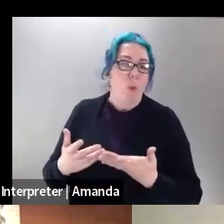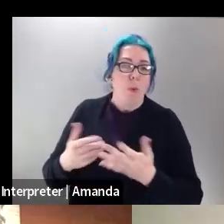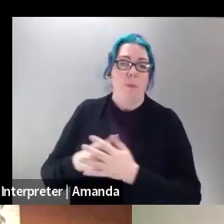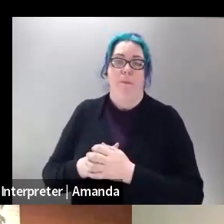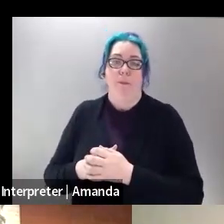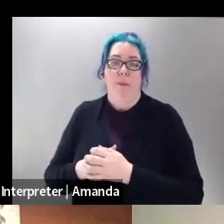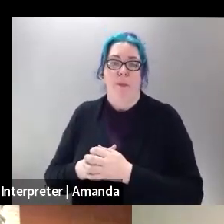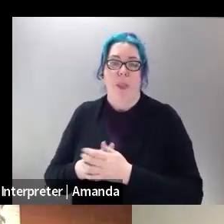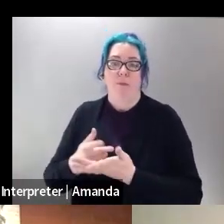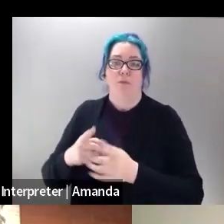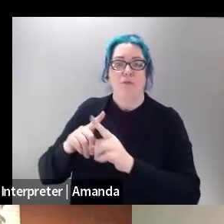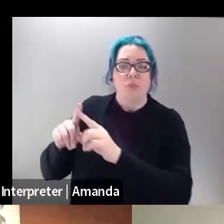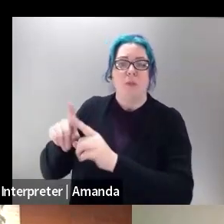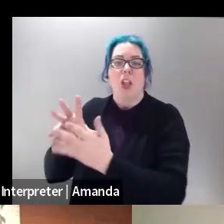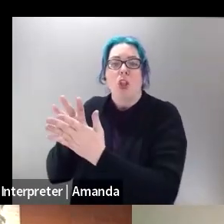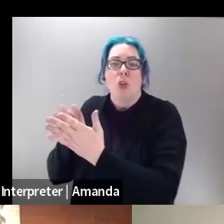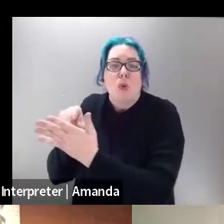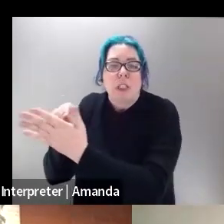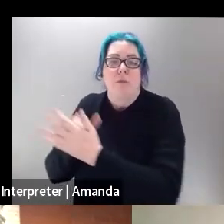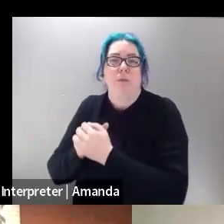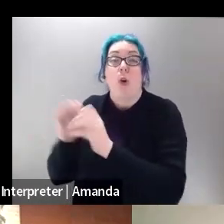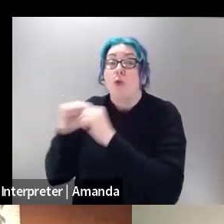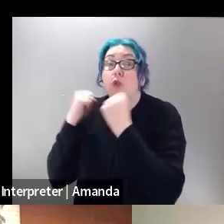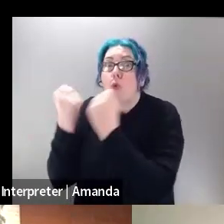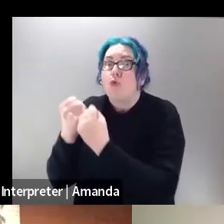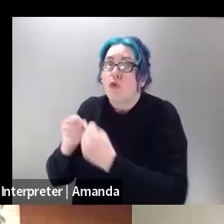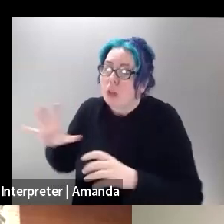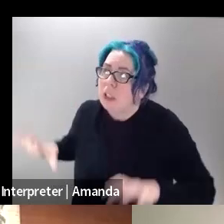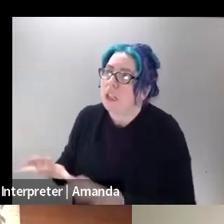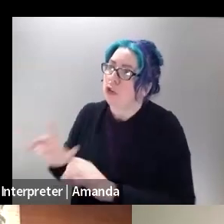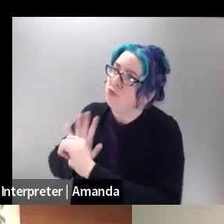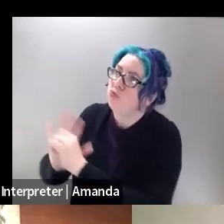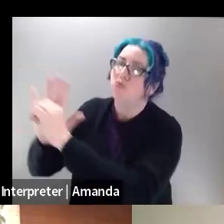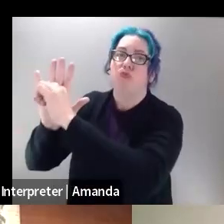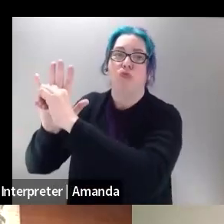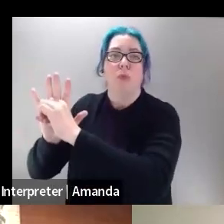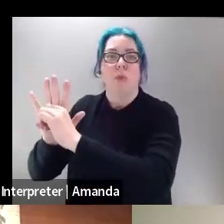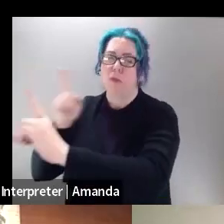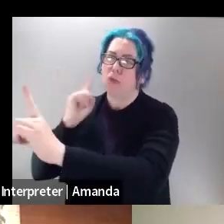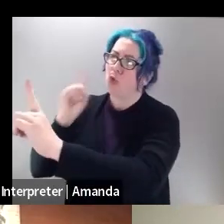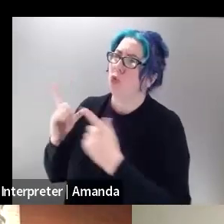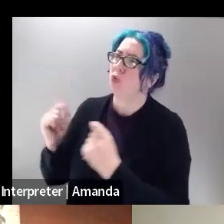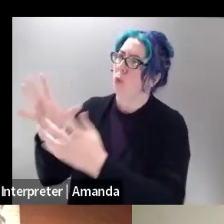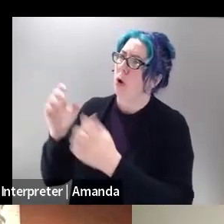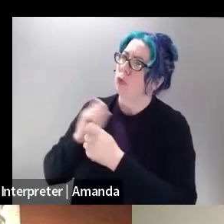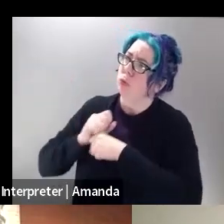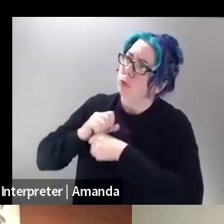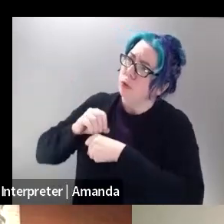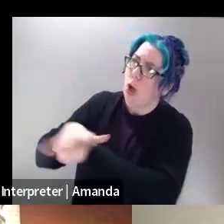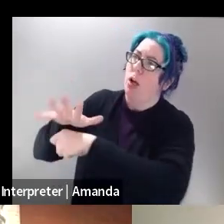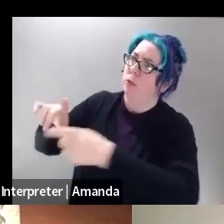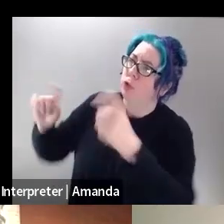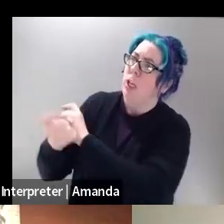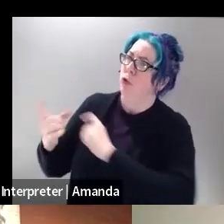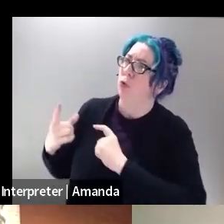equity seeking action. Those fields use versions of this practice as well. A